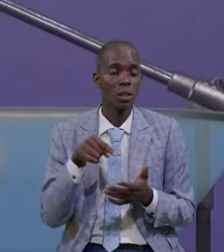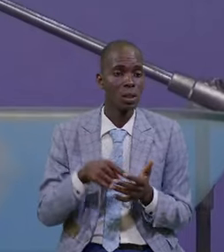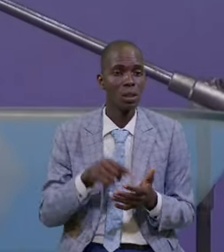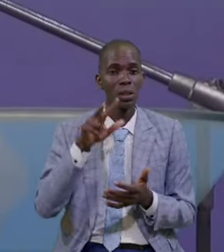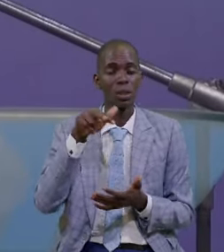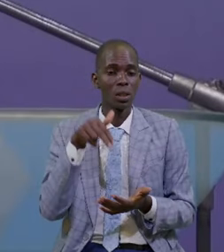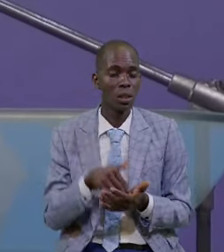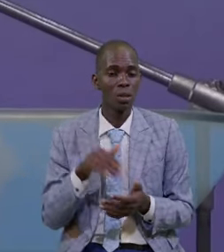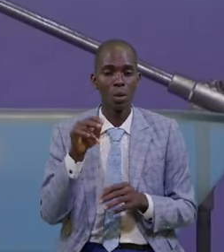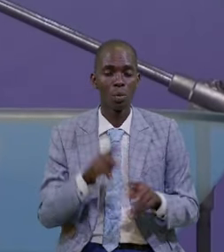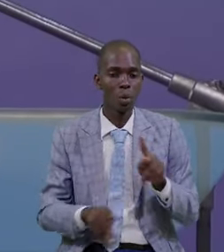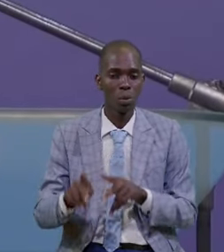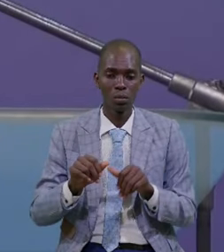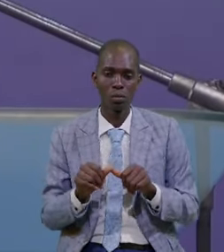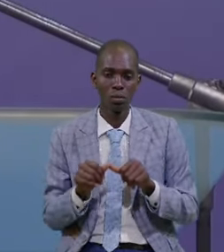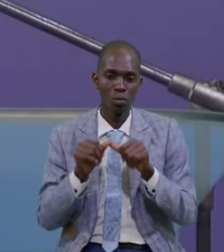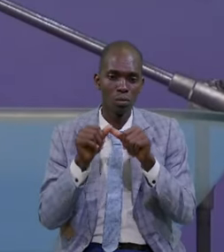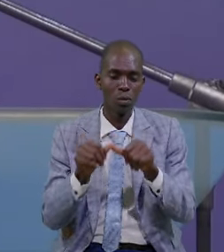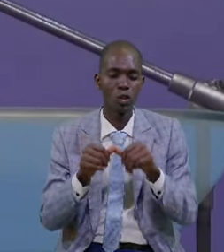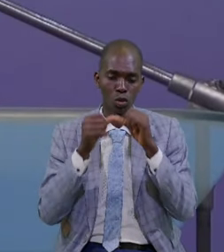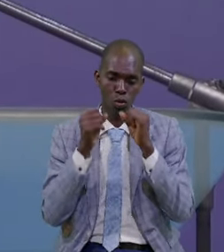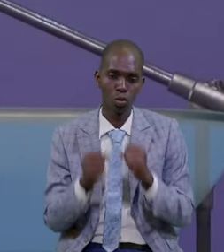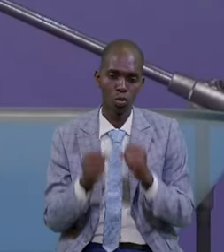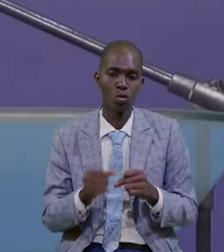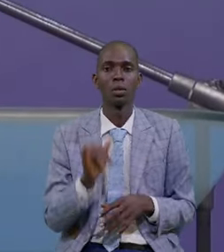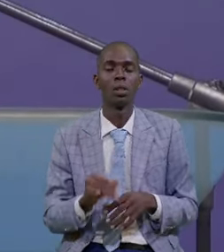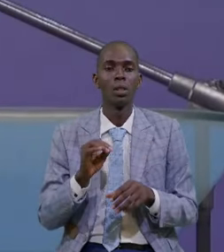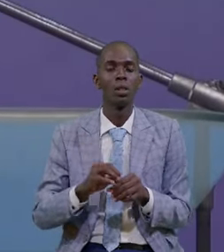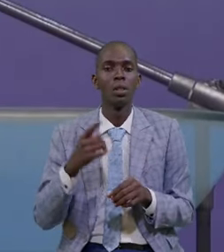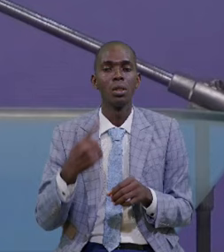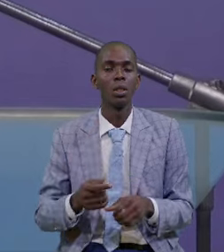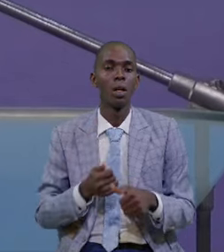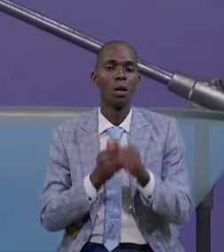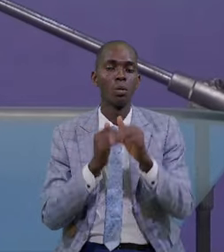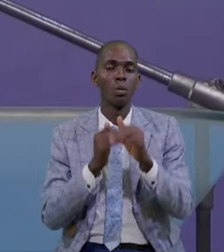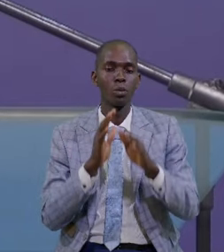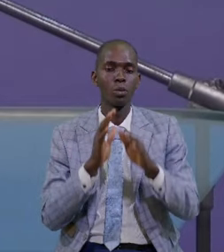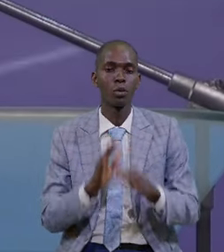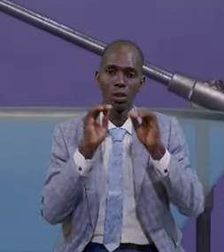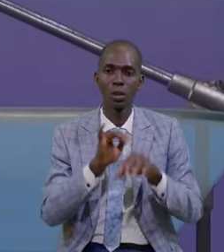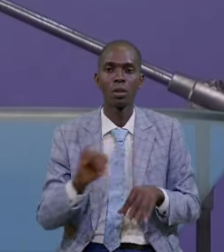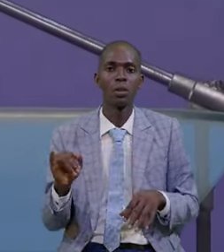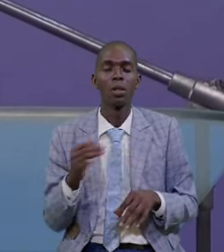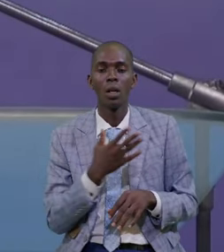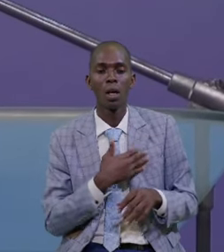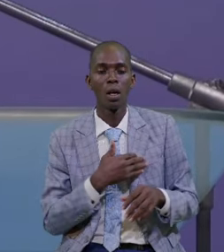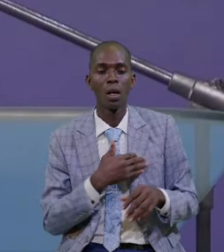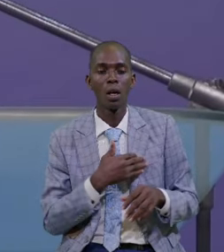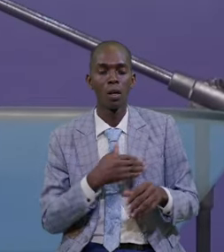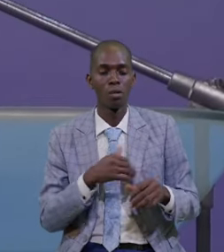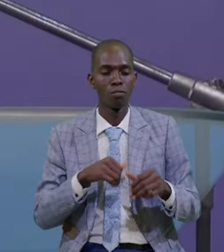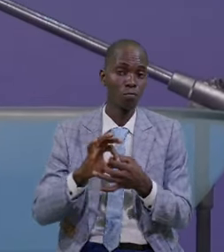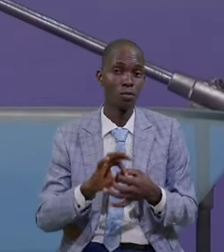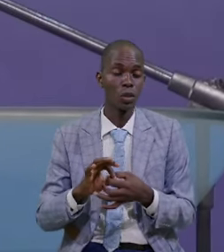people continued steadfastly in the apostles' doctrine and fellowship,